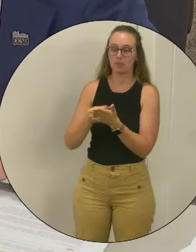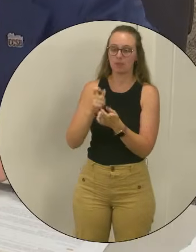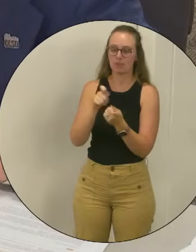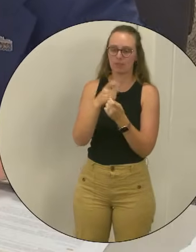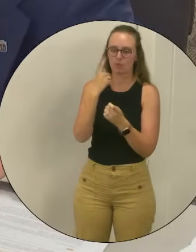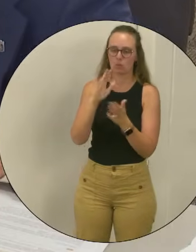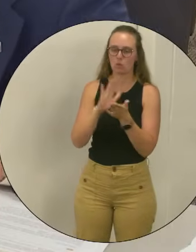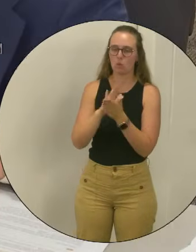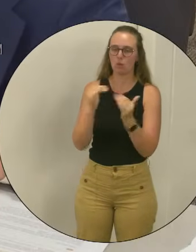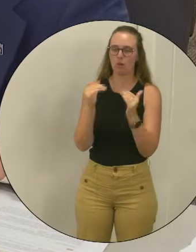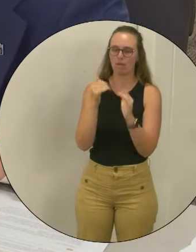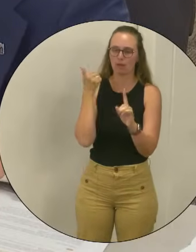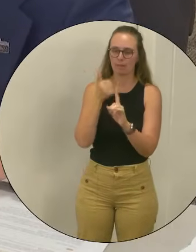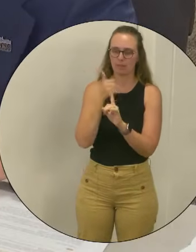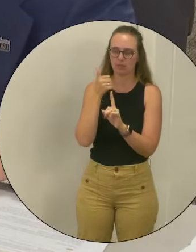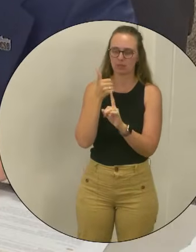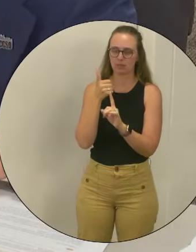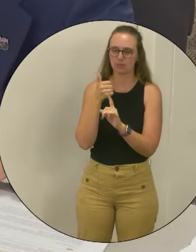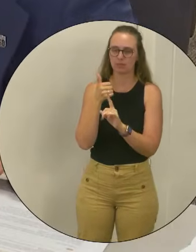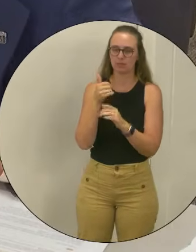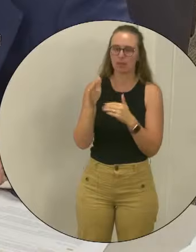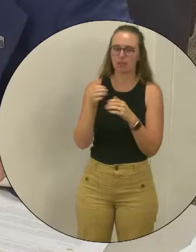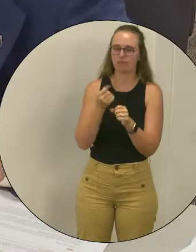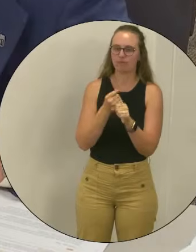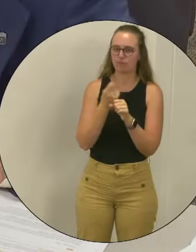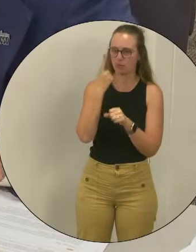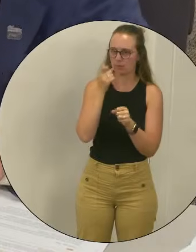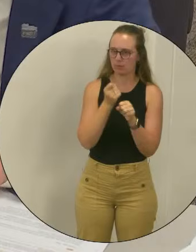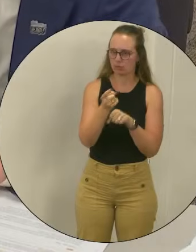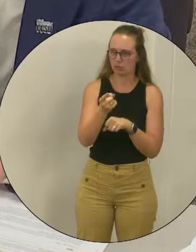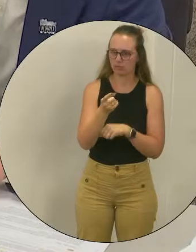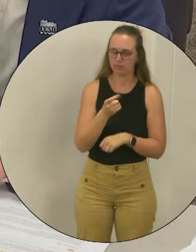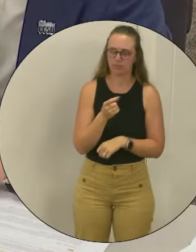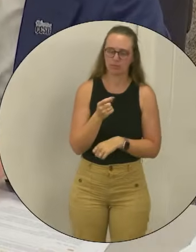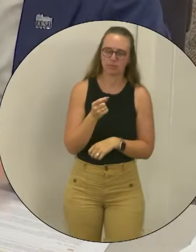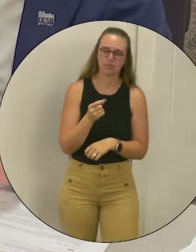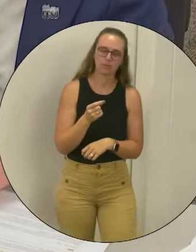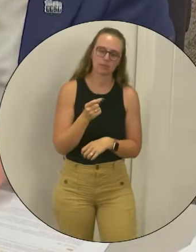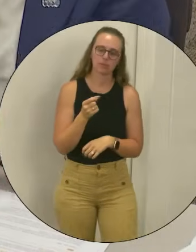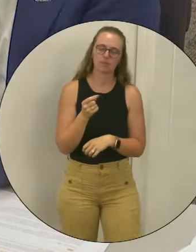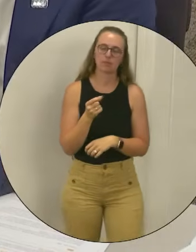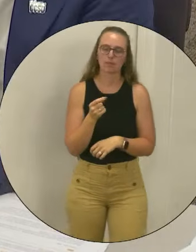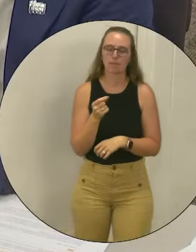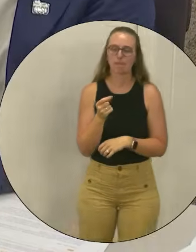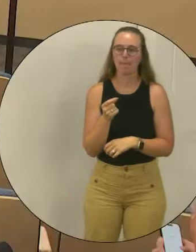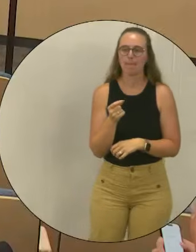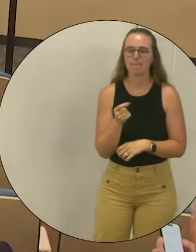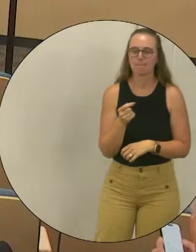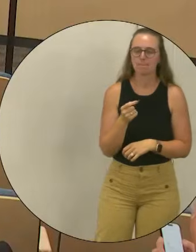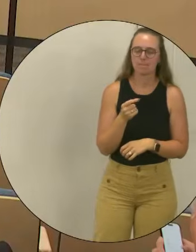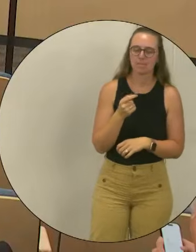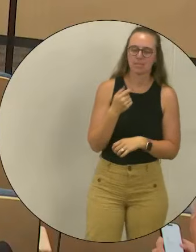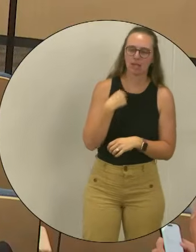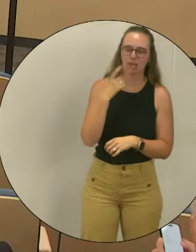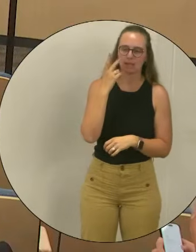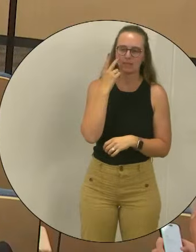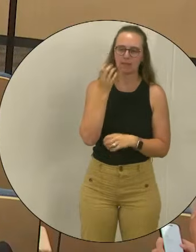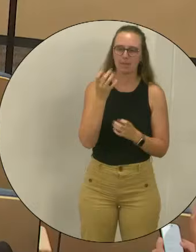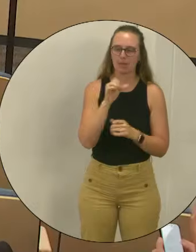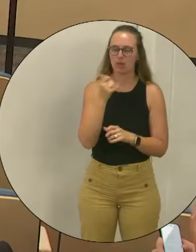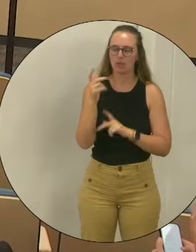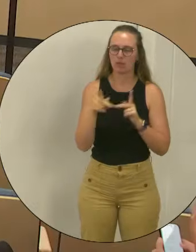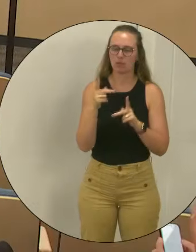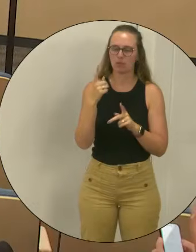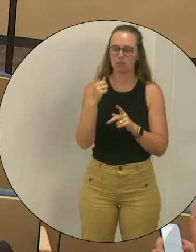school level impacts in the next school year. Okay, all right. I see there's several other people in the queue, so I'll just